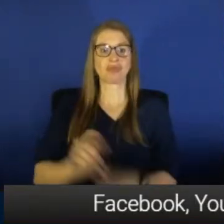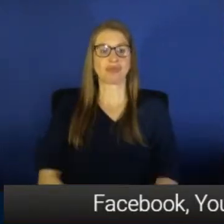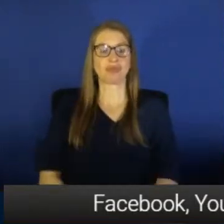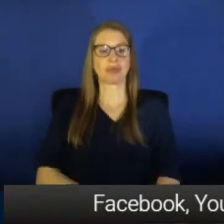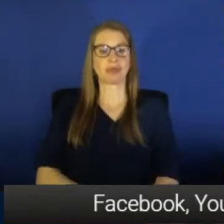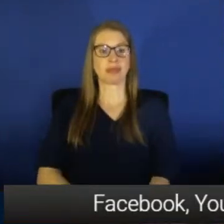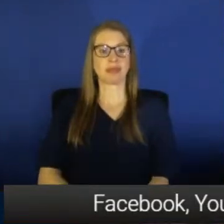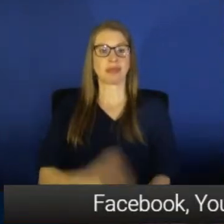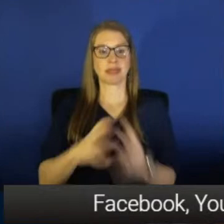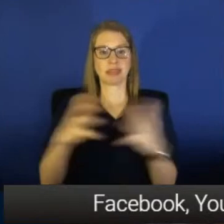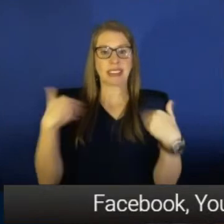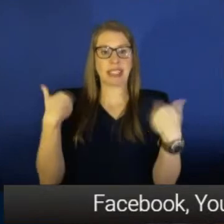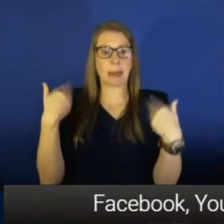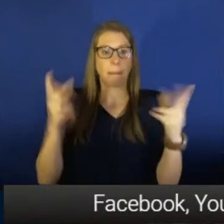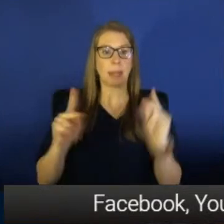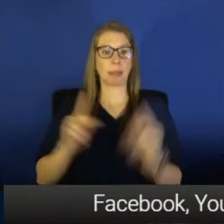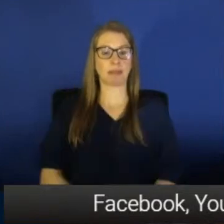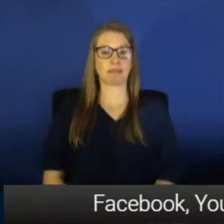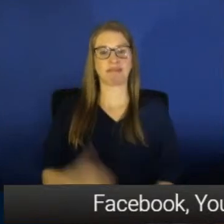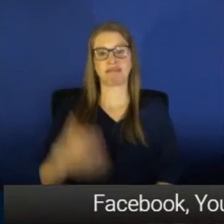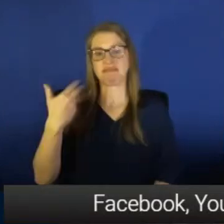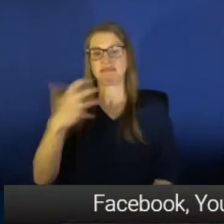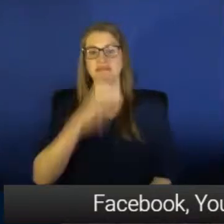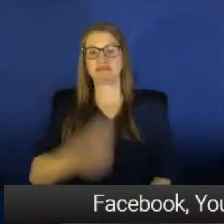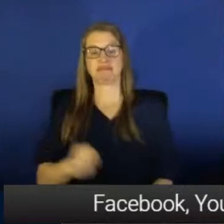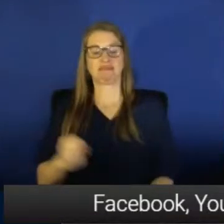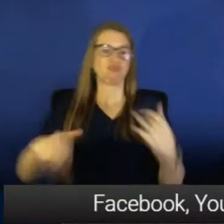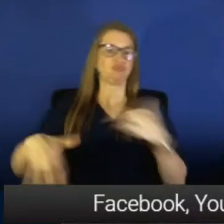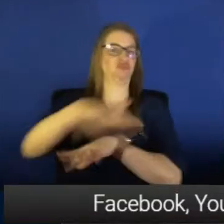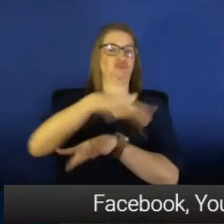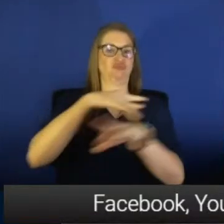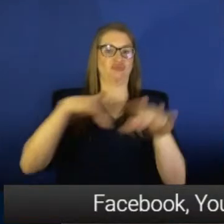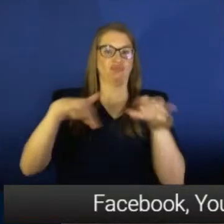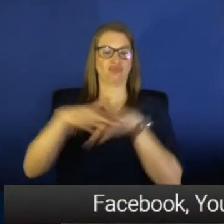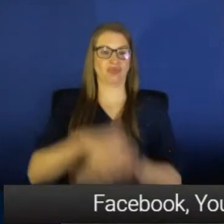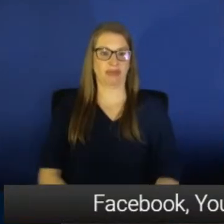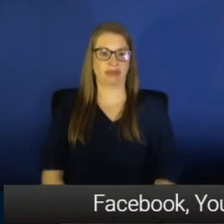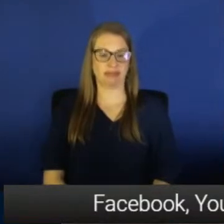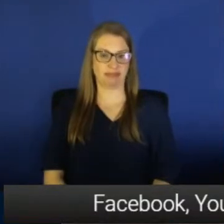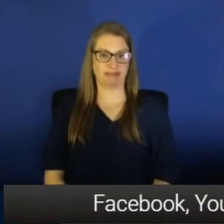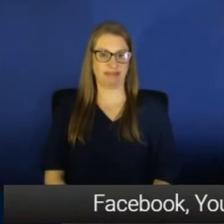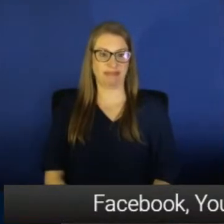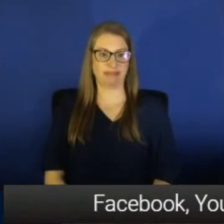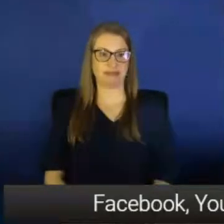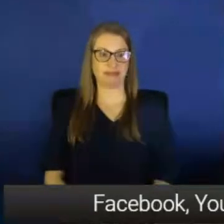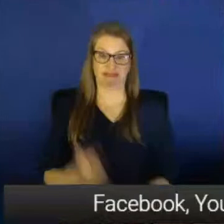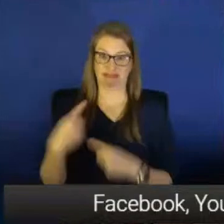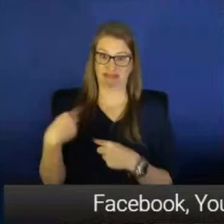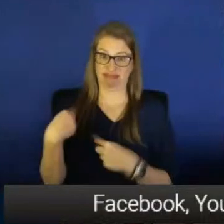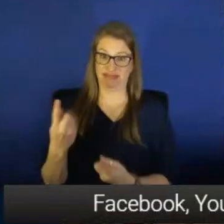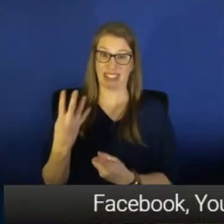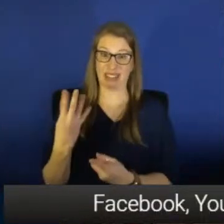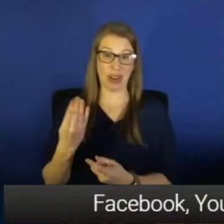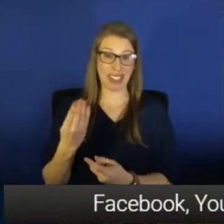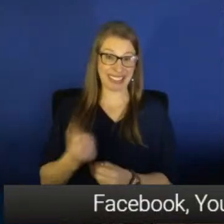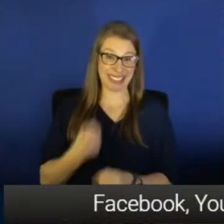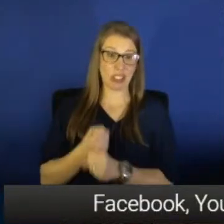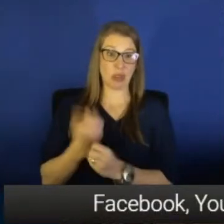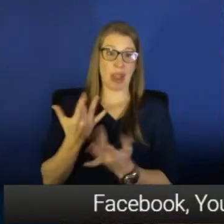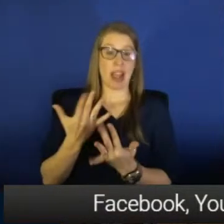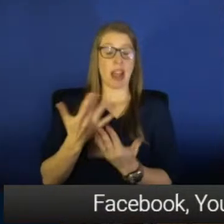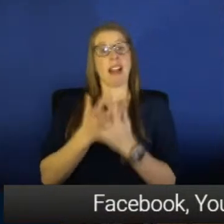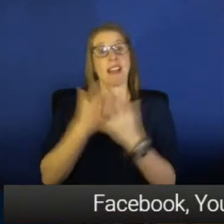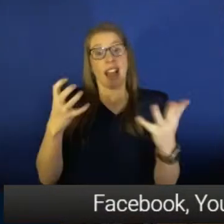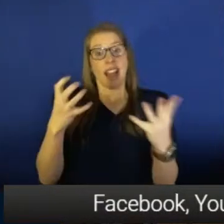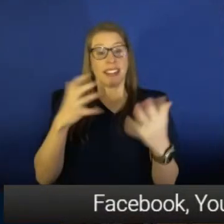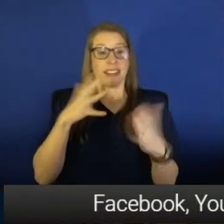young people, kind of young and old. It was so great. Great to finally see that. Like you said, 14 years in the making. A lot of smiles, a lot of tears, a lot of